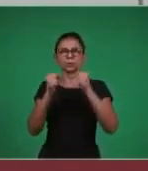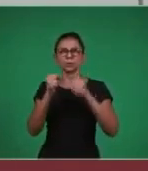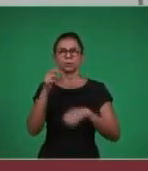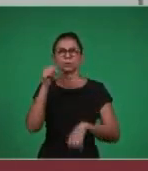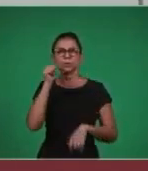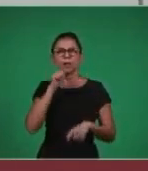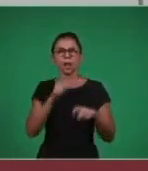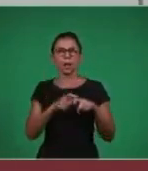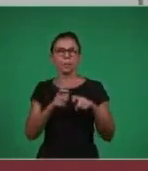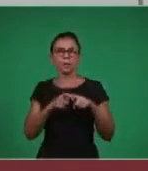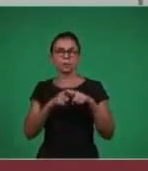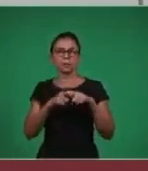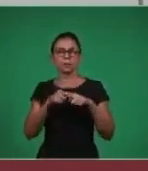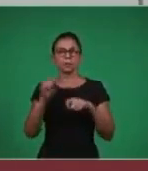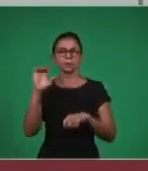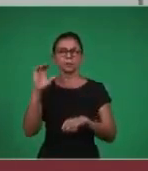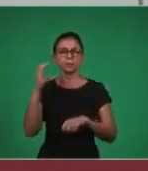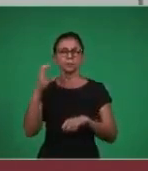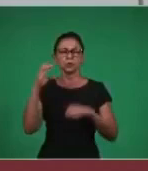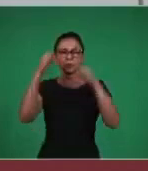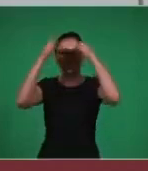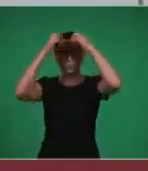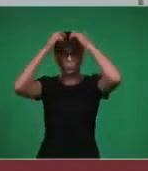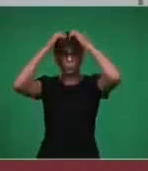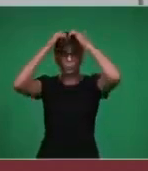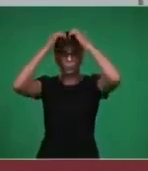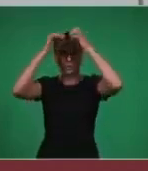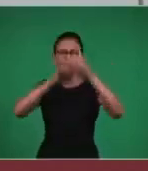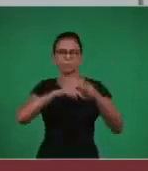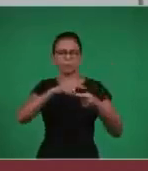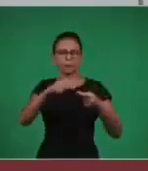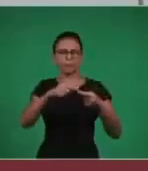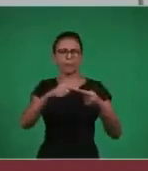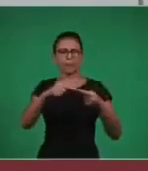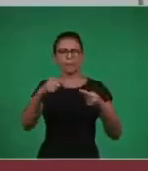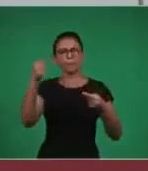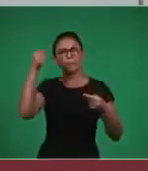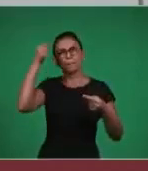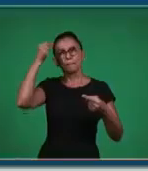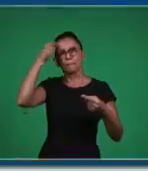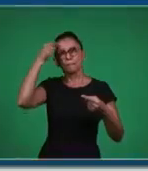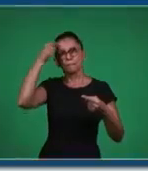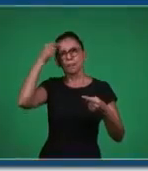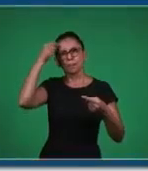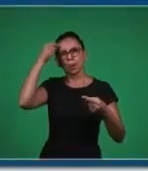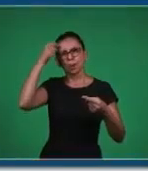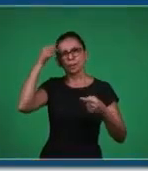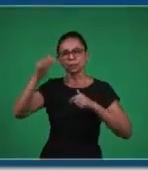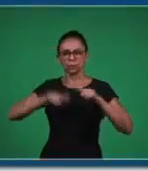Columbia. She said that the three executive